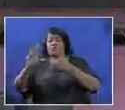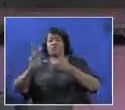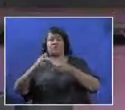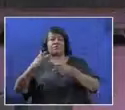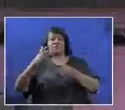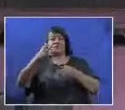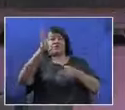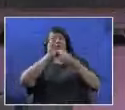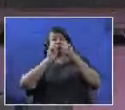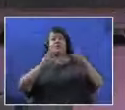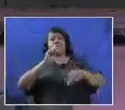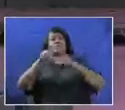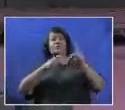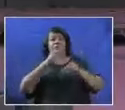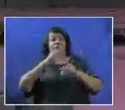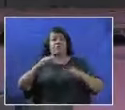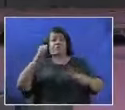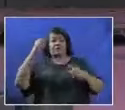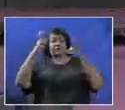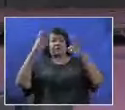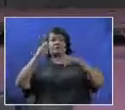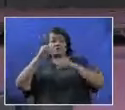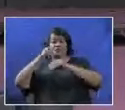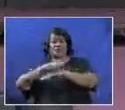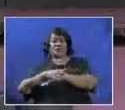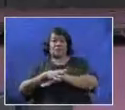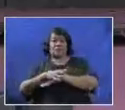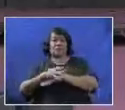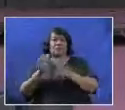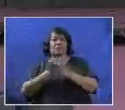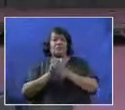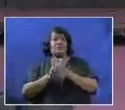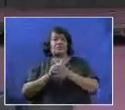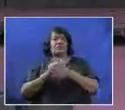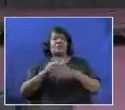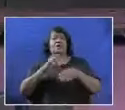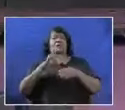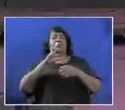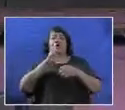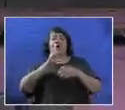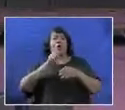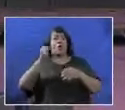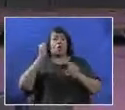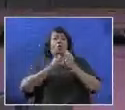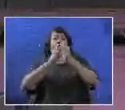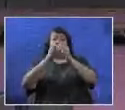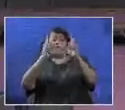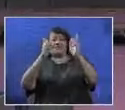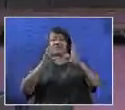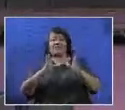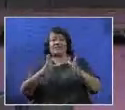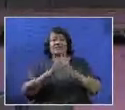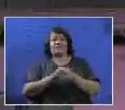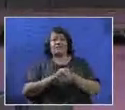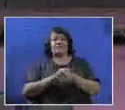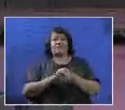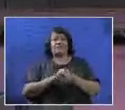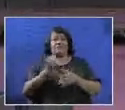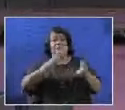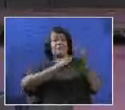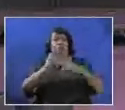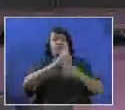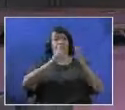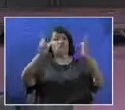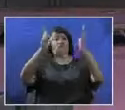God blesses those people who refuse evil advice and won't follow sinners or join in the sneering at God. Instead,